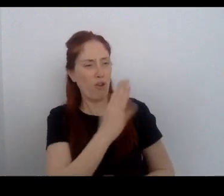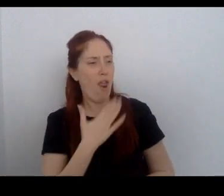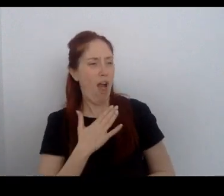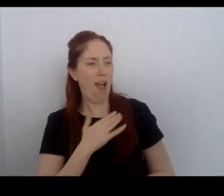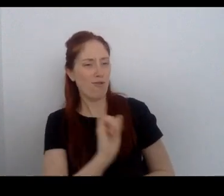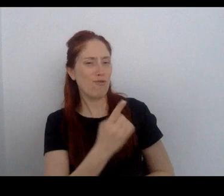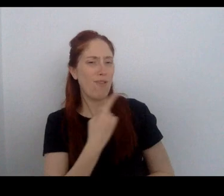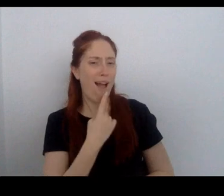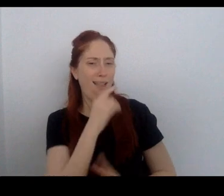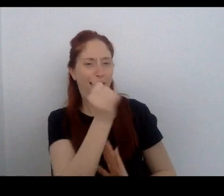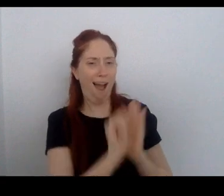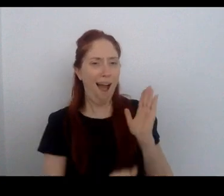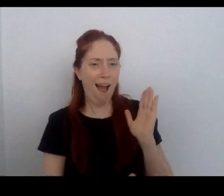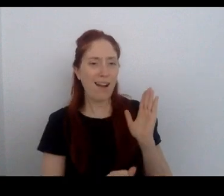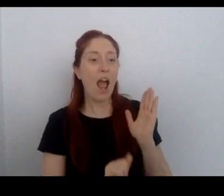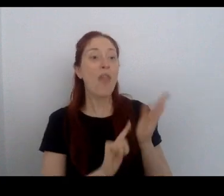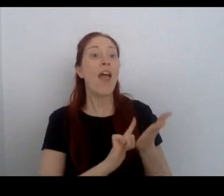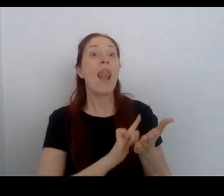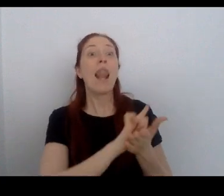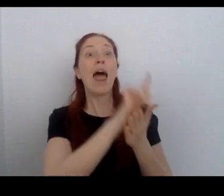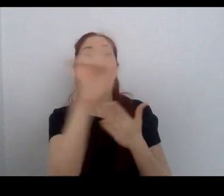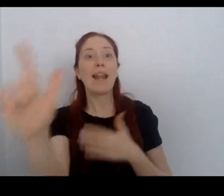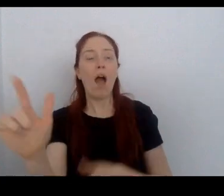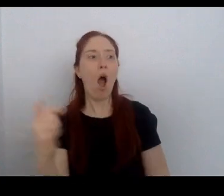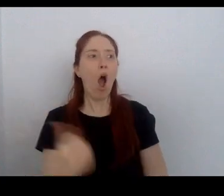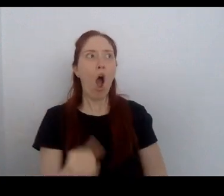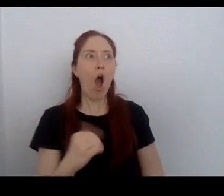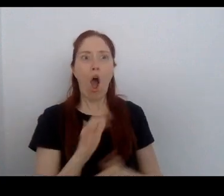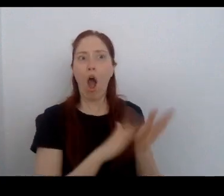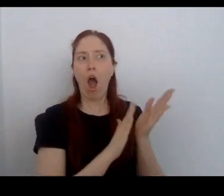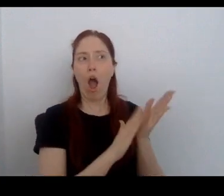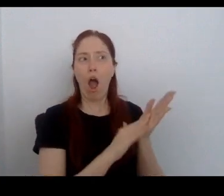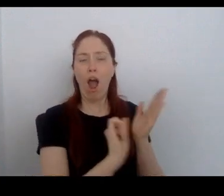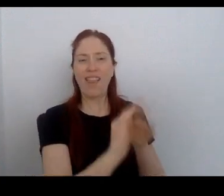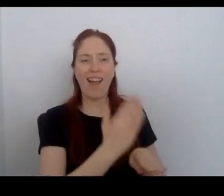give them the recognition that they deserve.